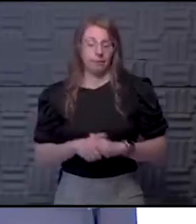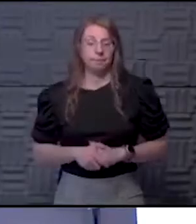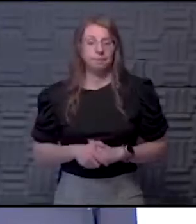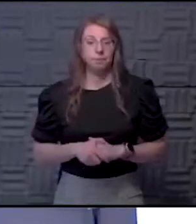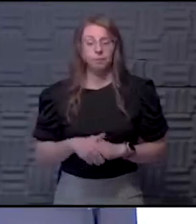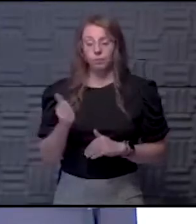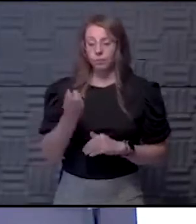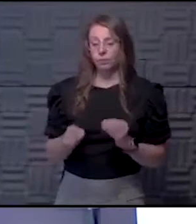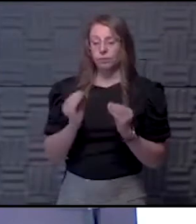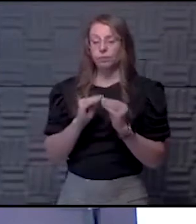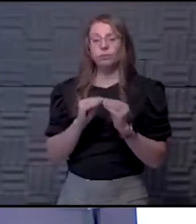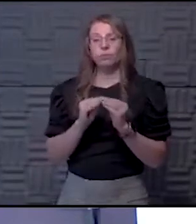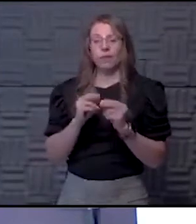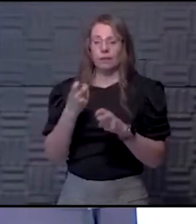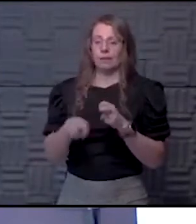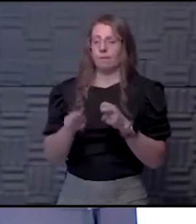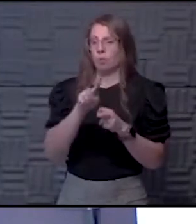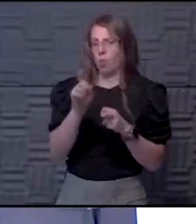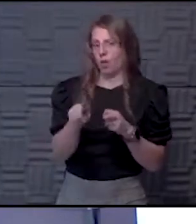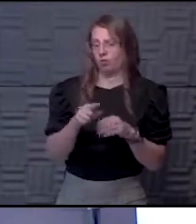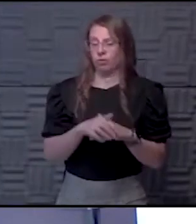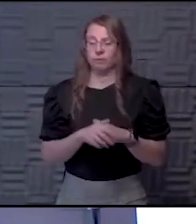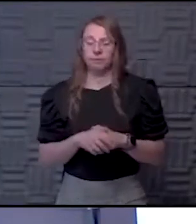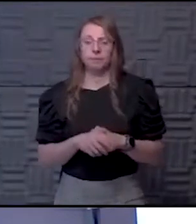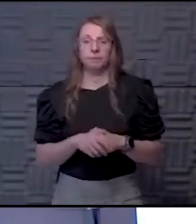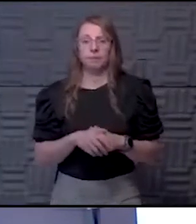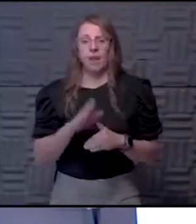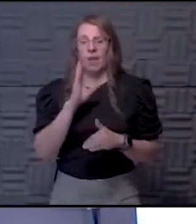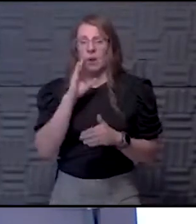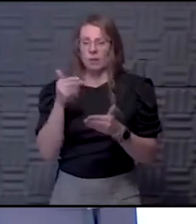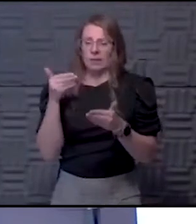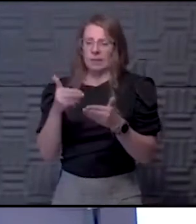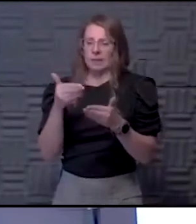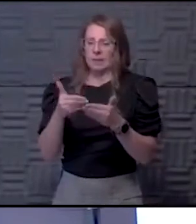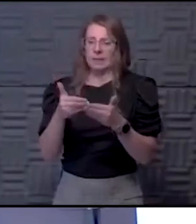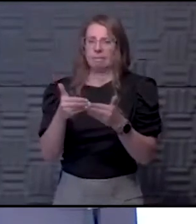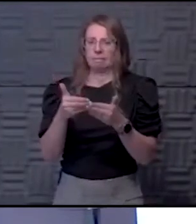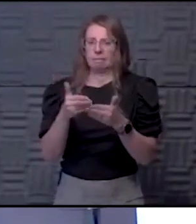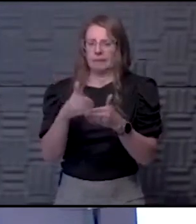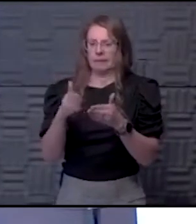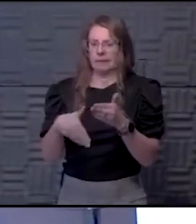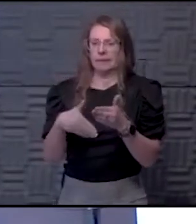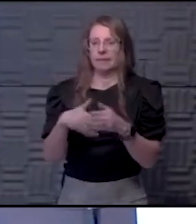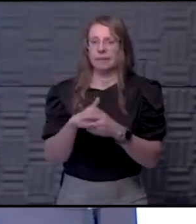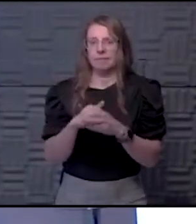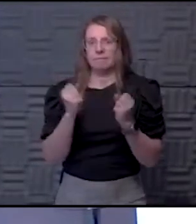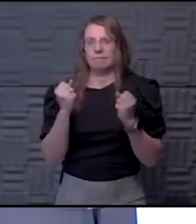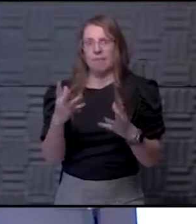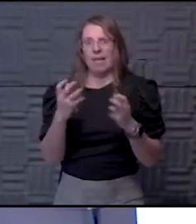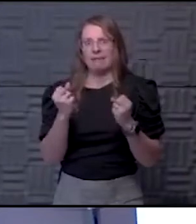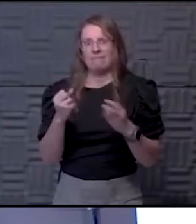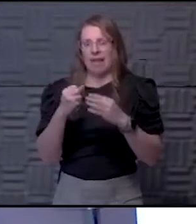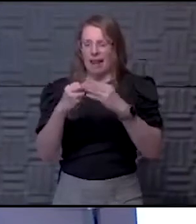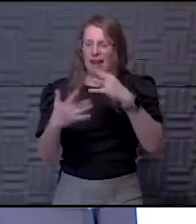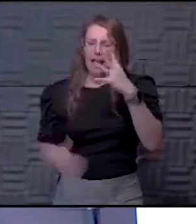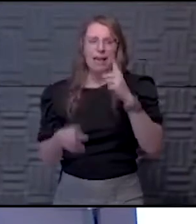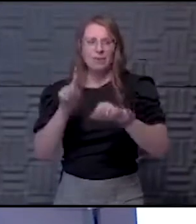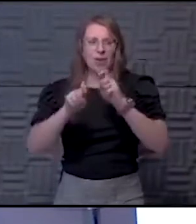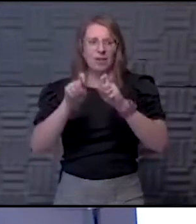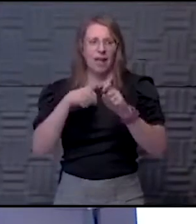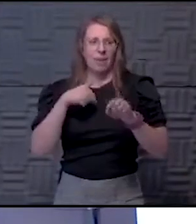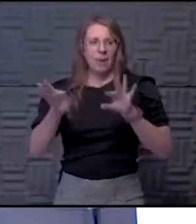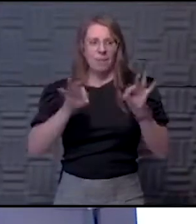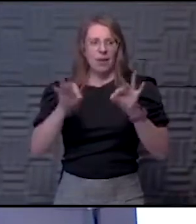Okay, a couple of more tough questions. I know that we are getting close to the top of the hour. We have a ton of questions, so I'm just going to pick